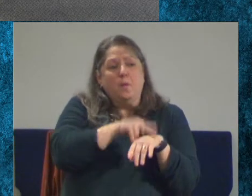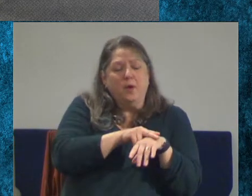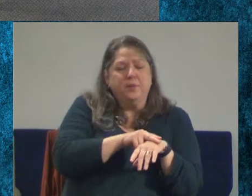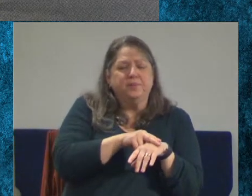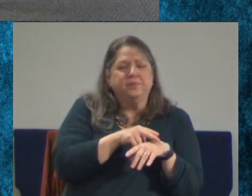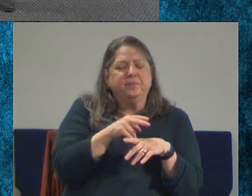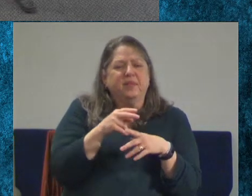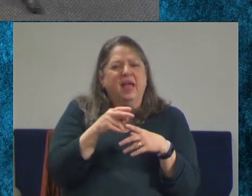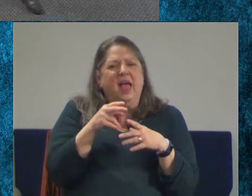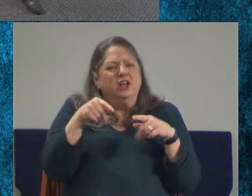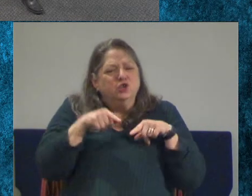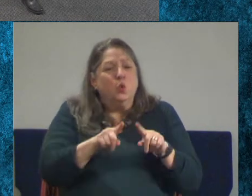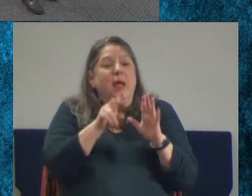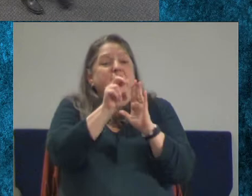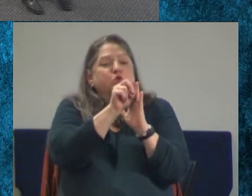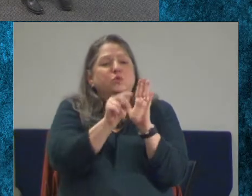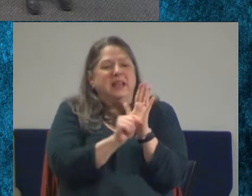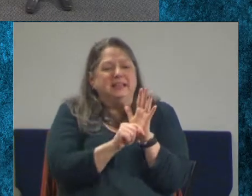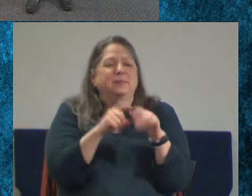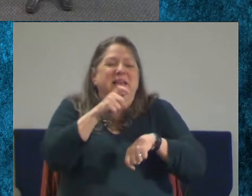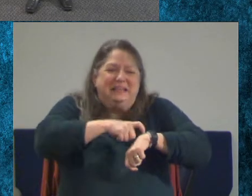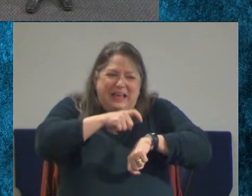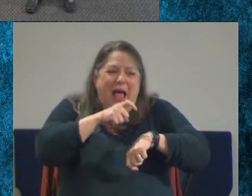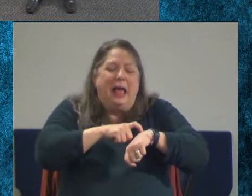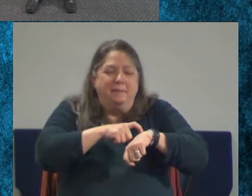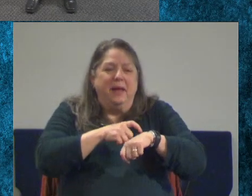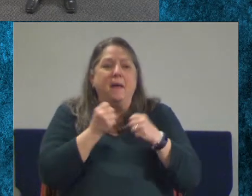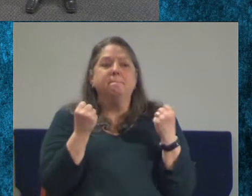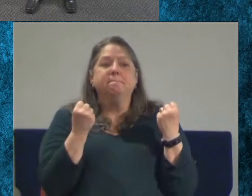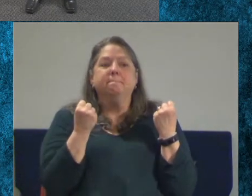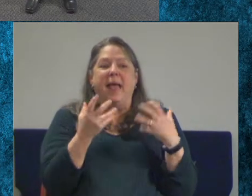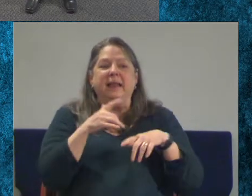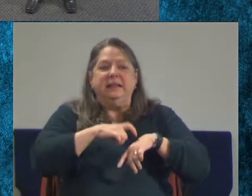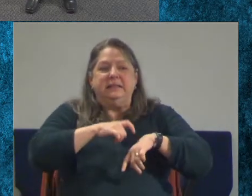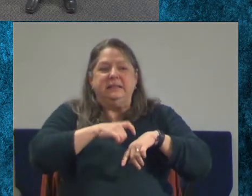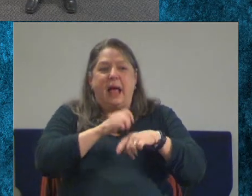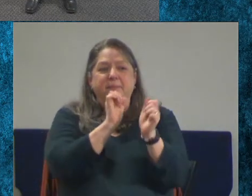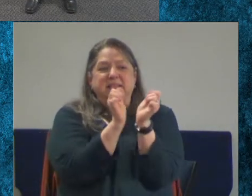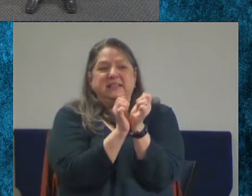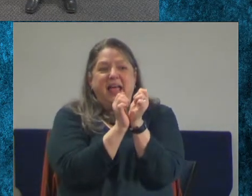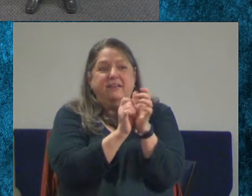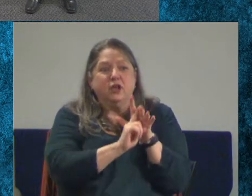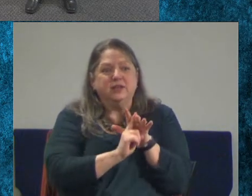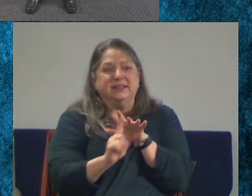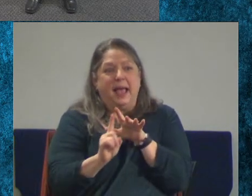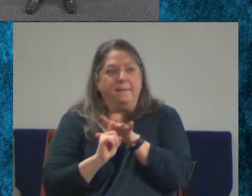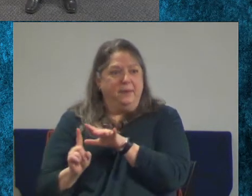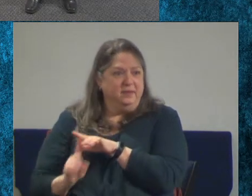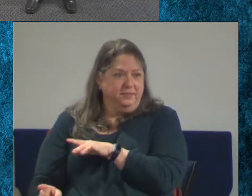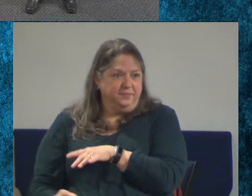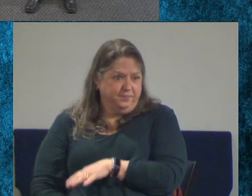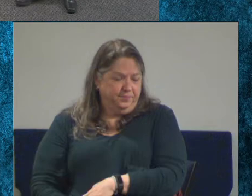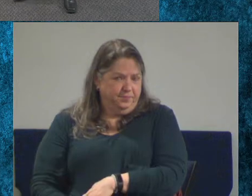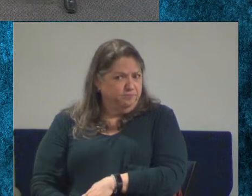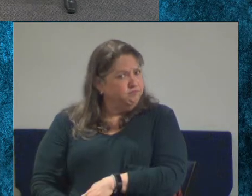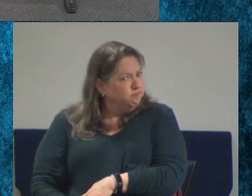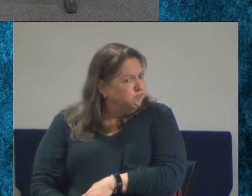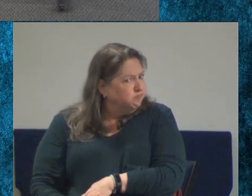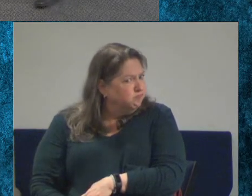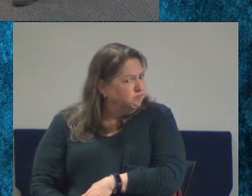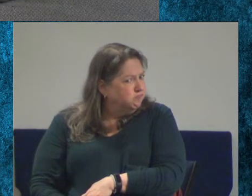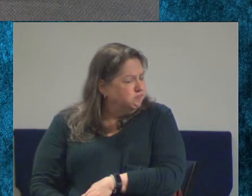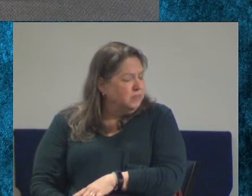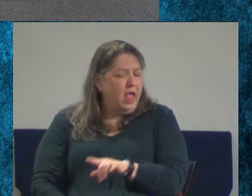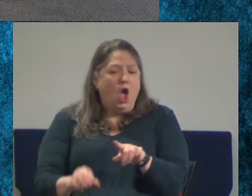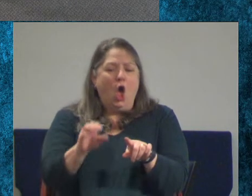or slaves of masters had a tendency to run away from their masters. And evidently what happens is